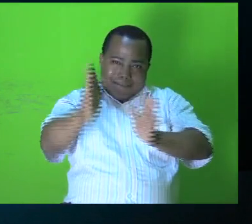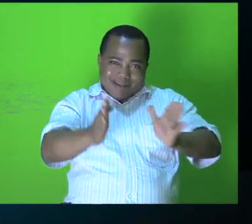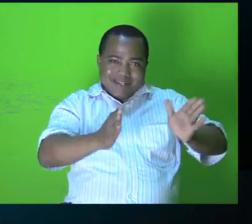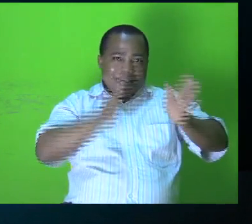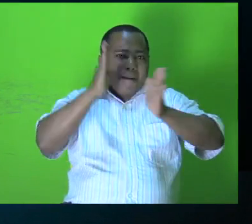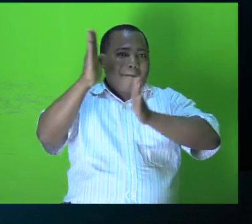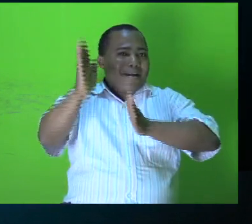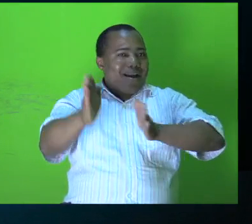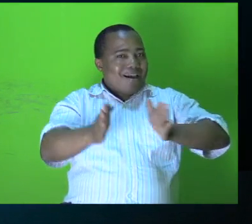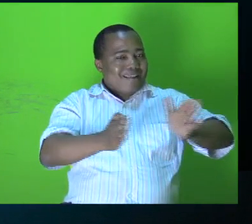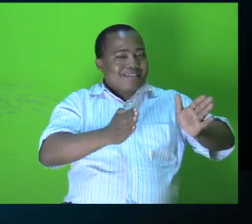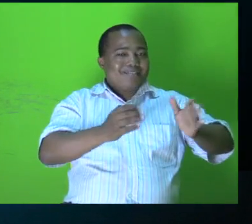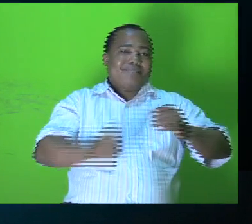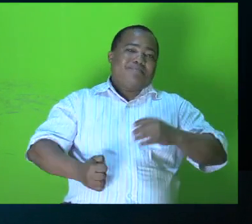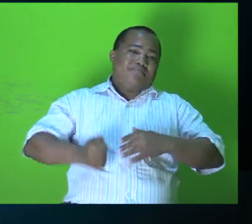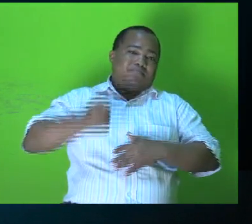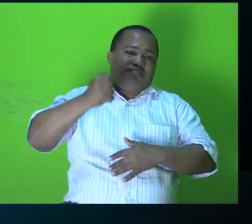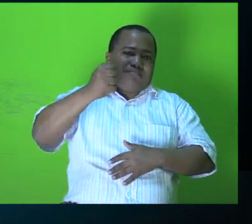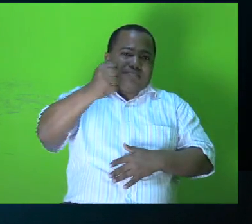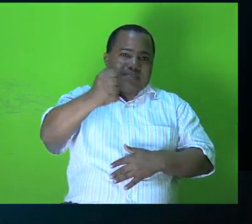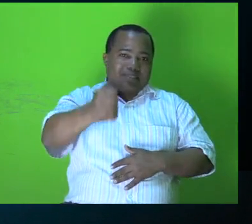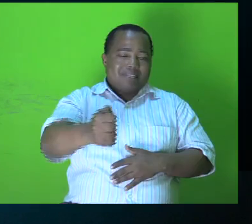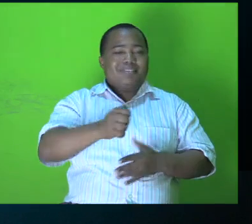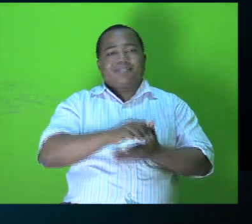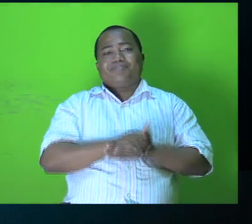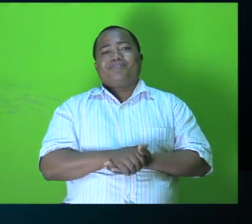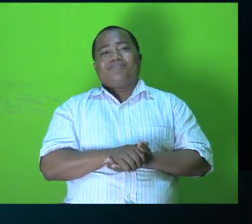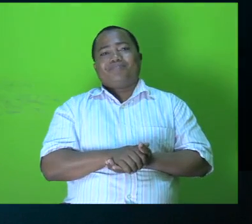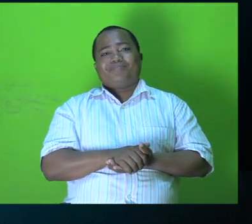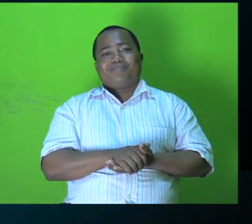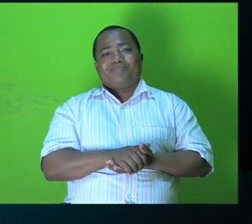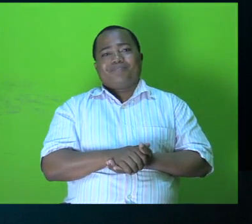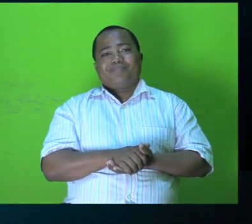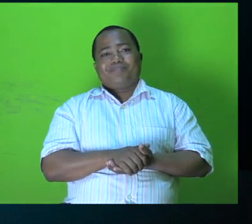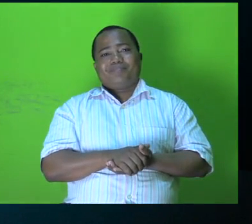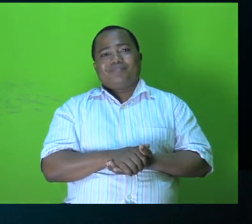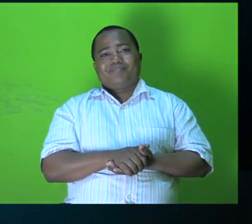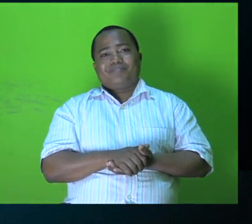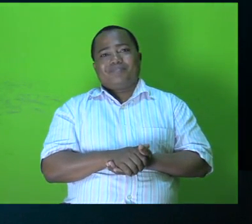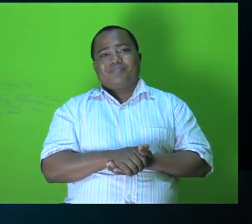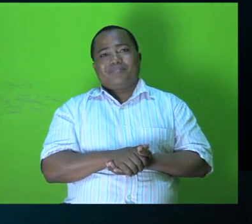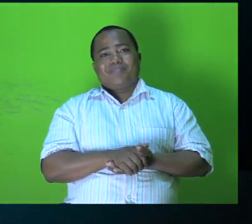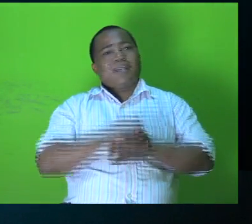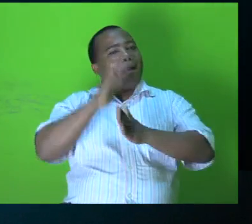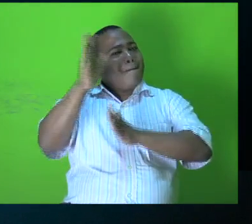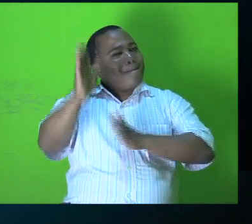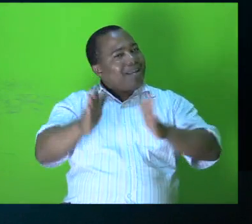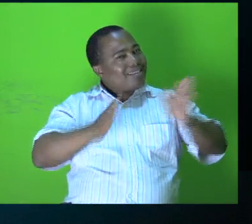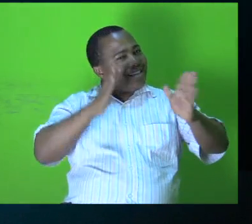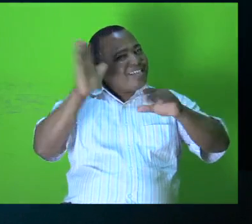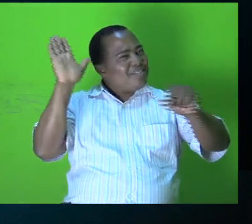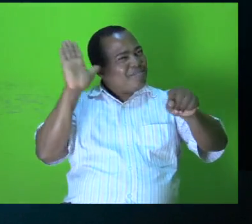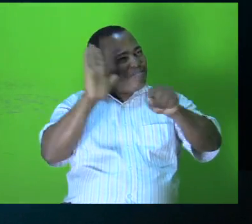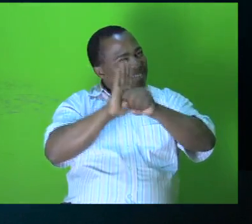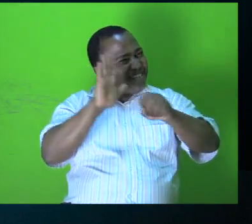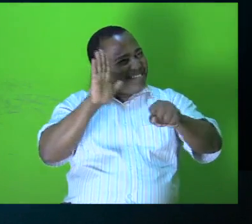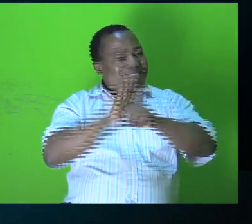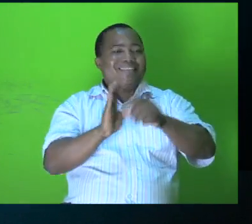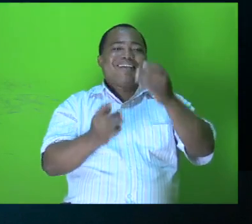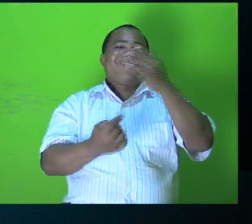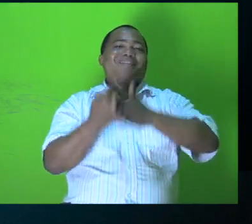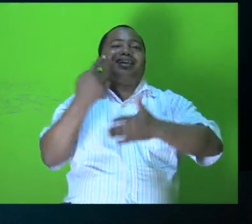preparatory stage. A lot of preparation taking place in this